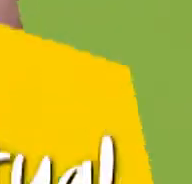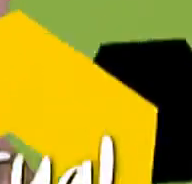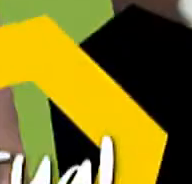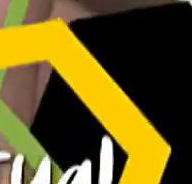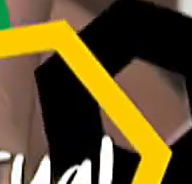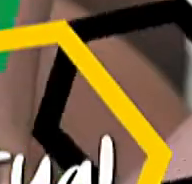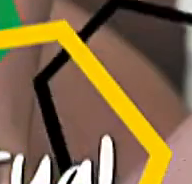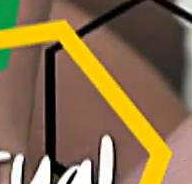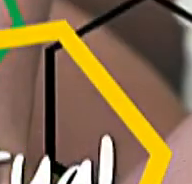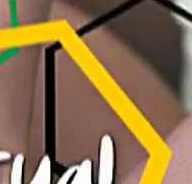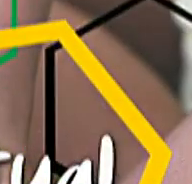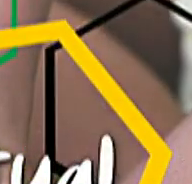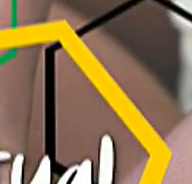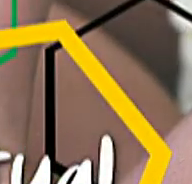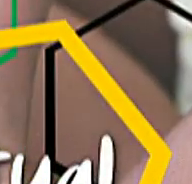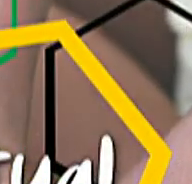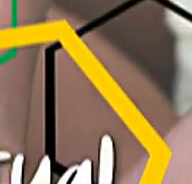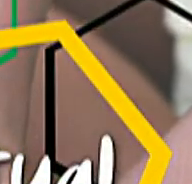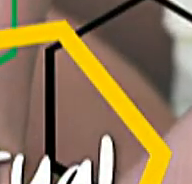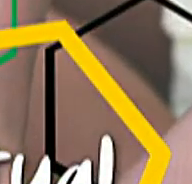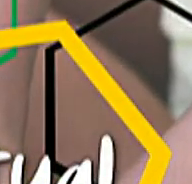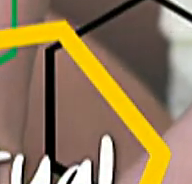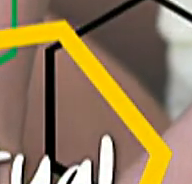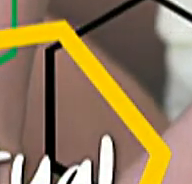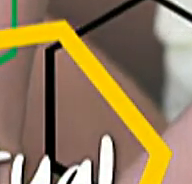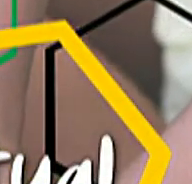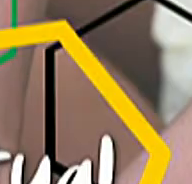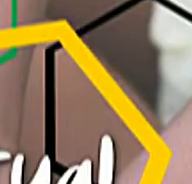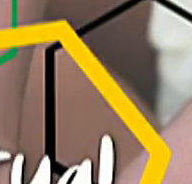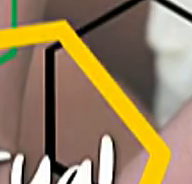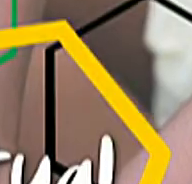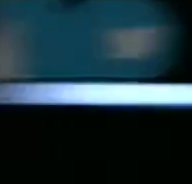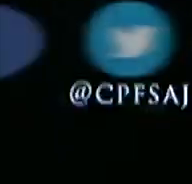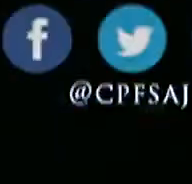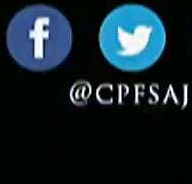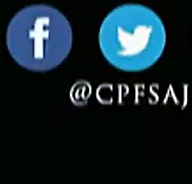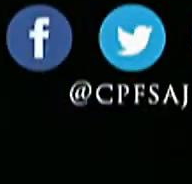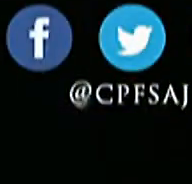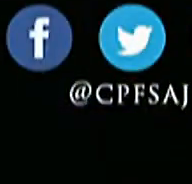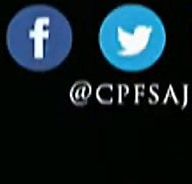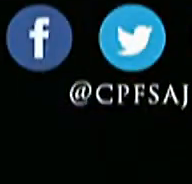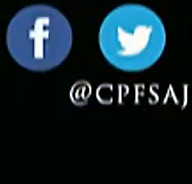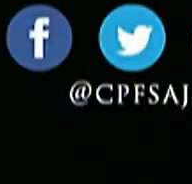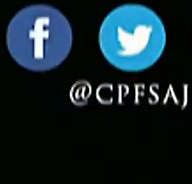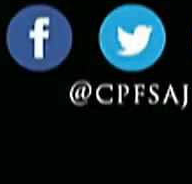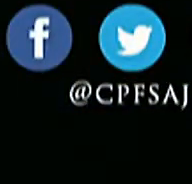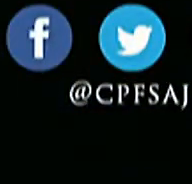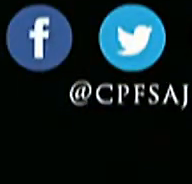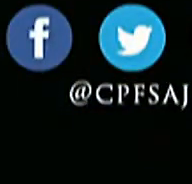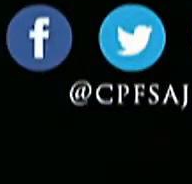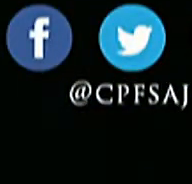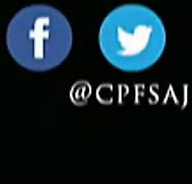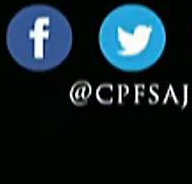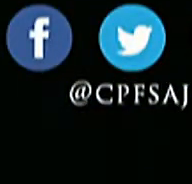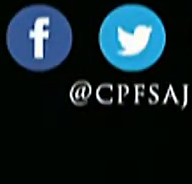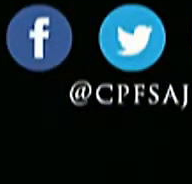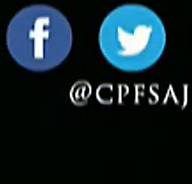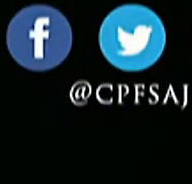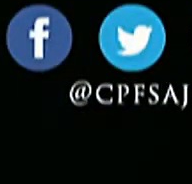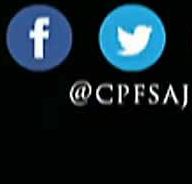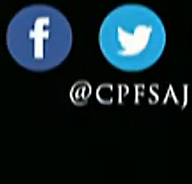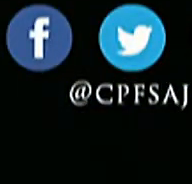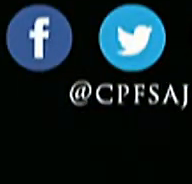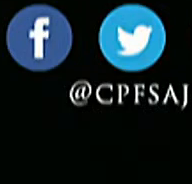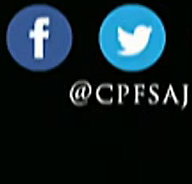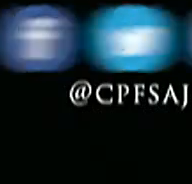Protect the children, please. Me, I beg you, no. Protect the children, please. Oftentimes, we call our children bad,